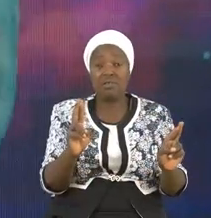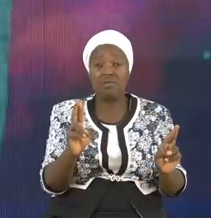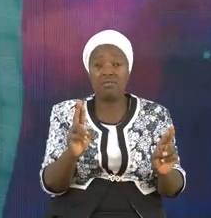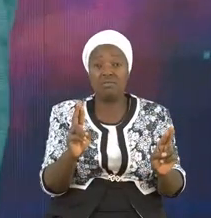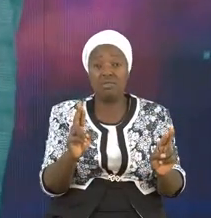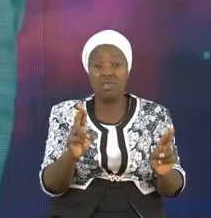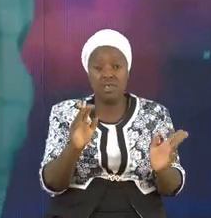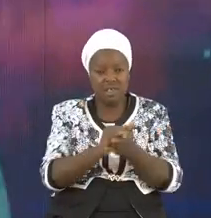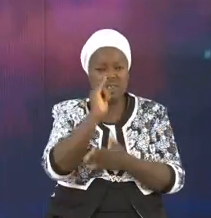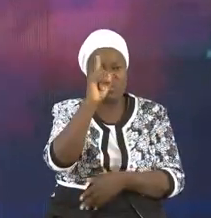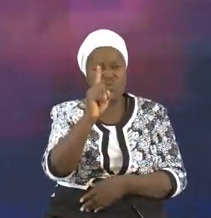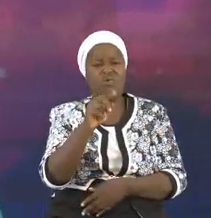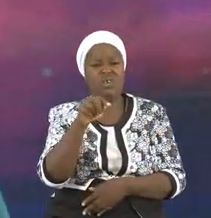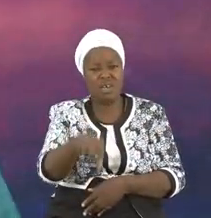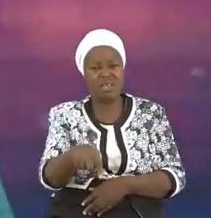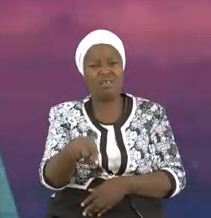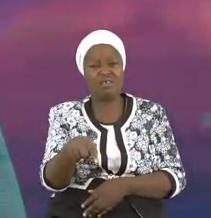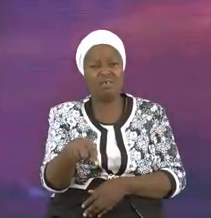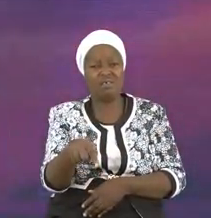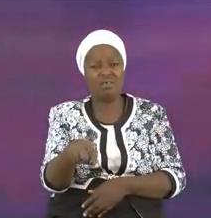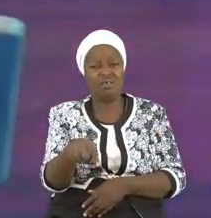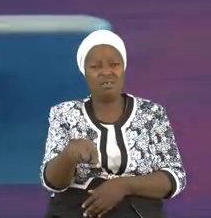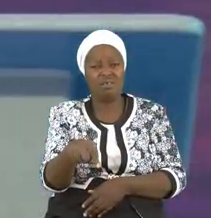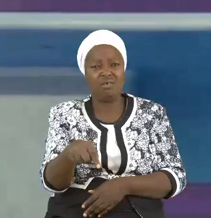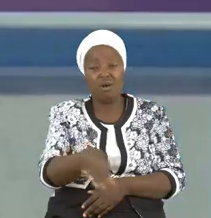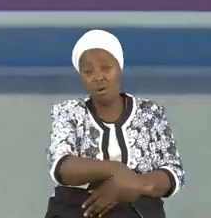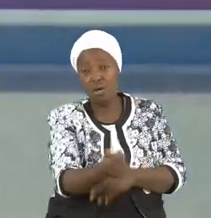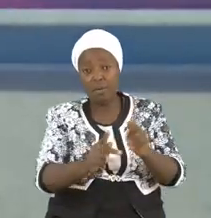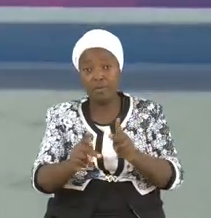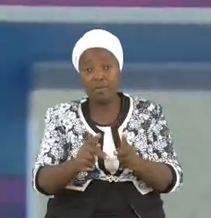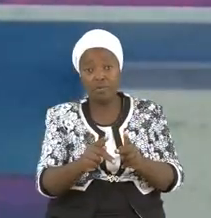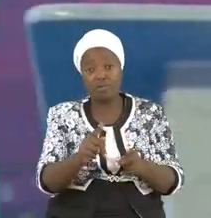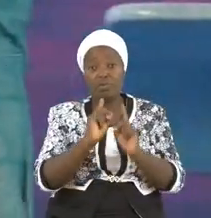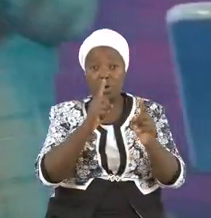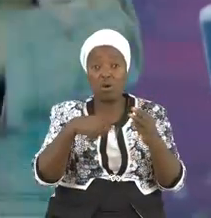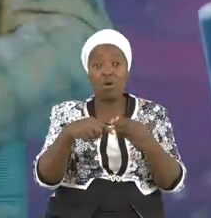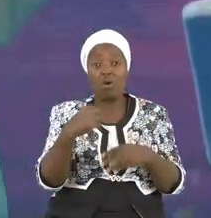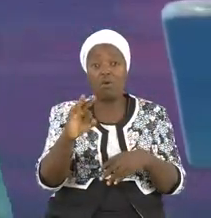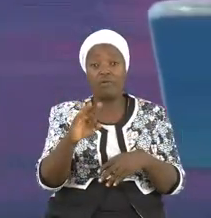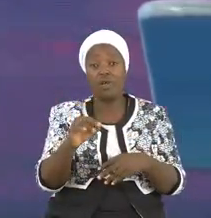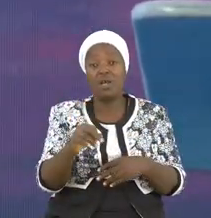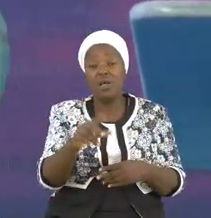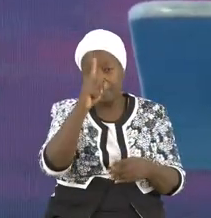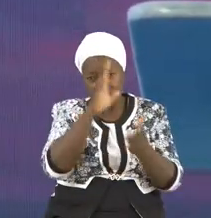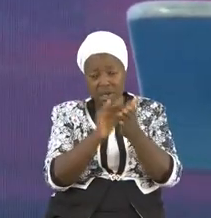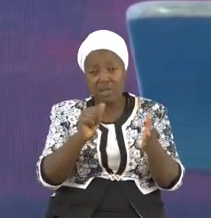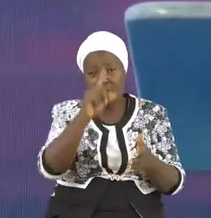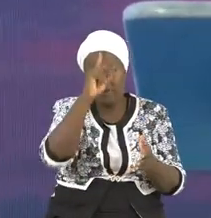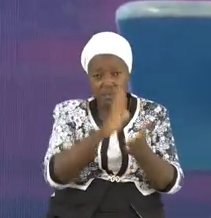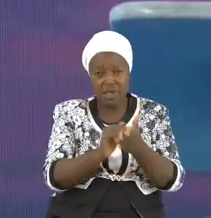leg. Other people talk of believe, believe, believe. That's only one